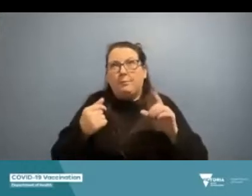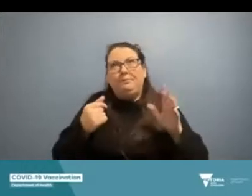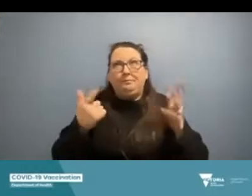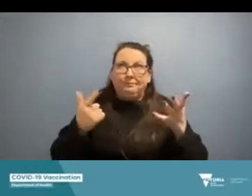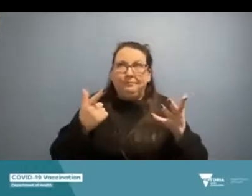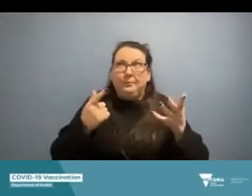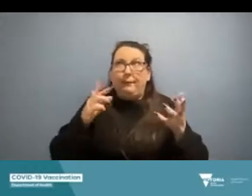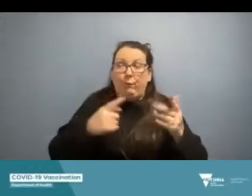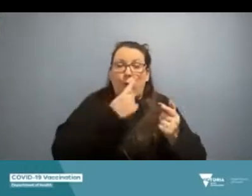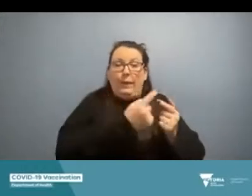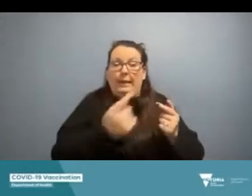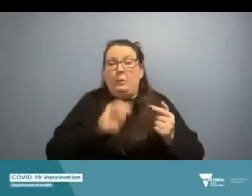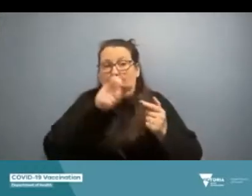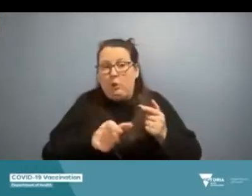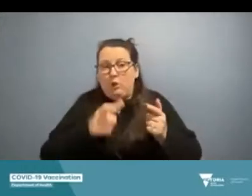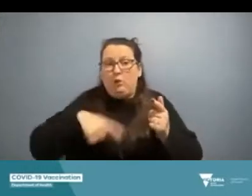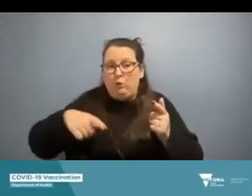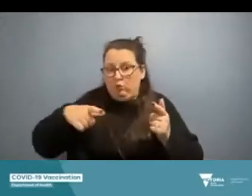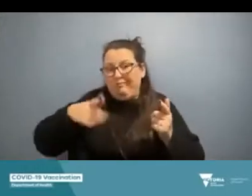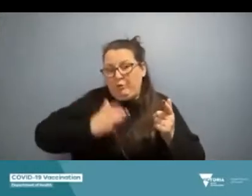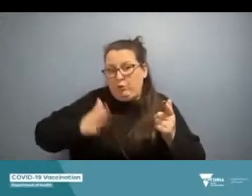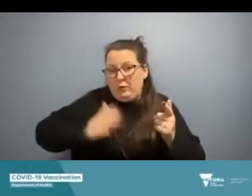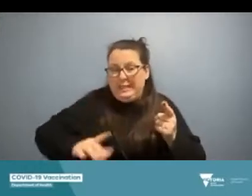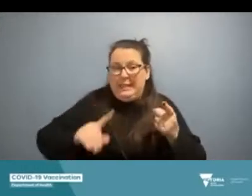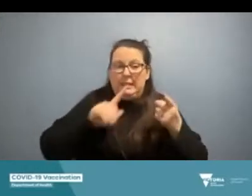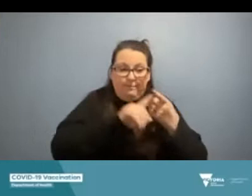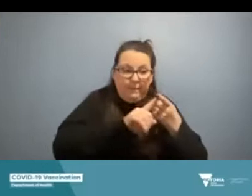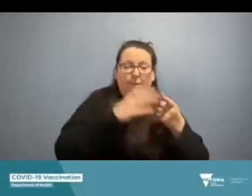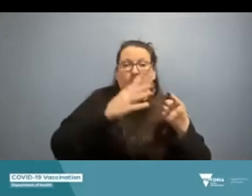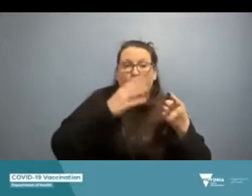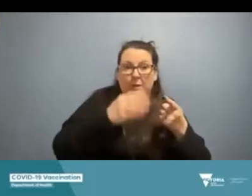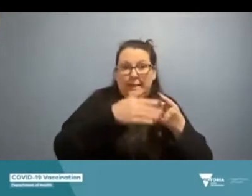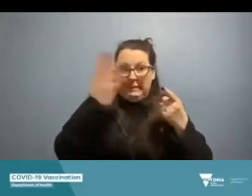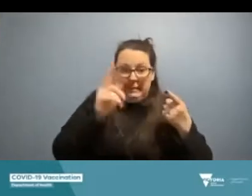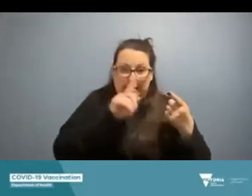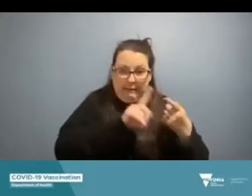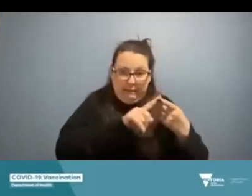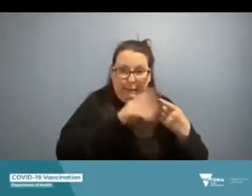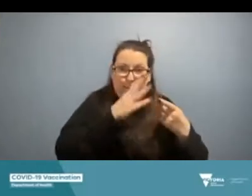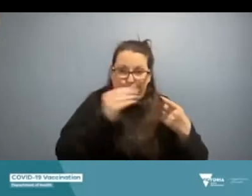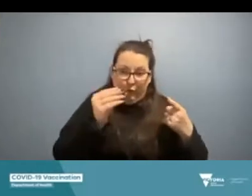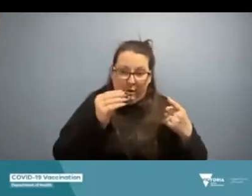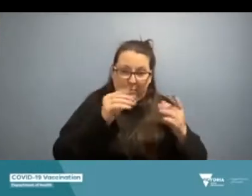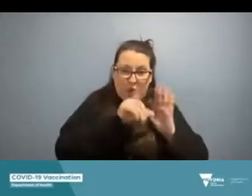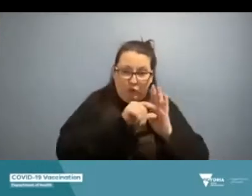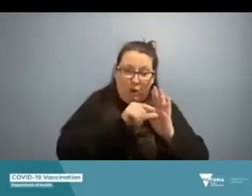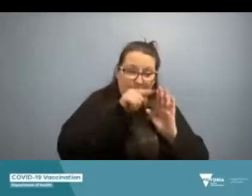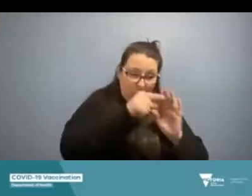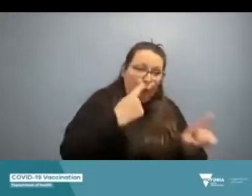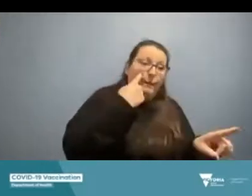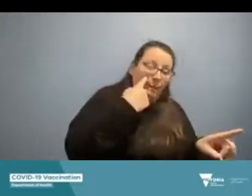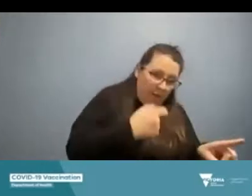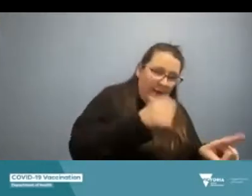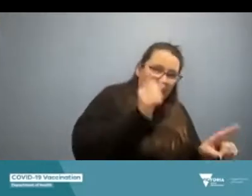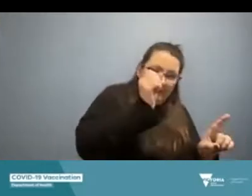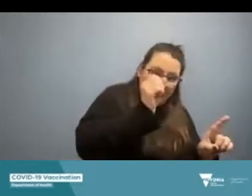be clear, you have to have served your 14-day isolation period from the time of your diagnosis.